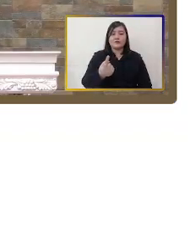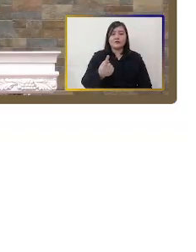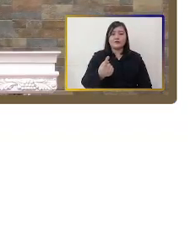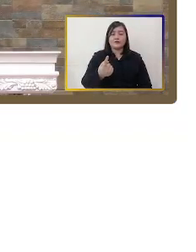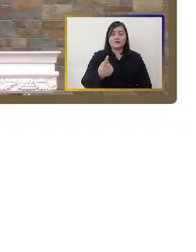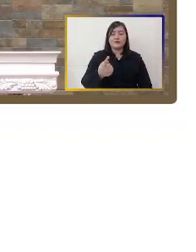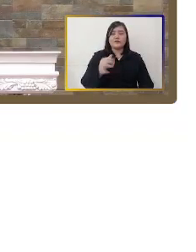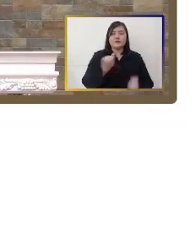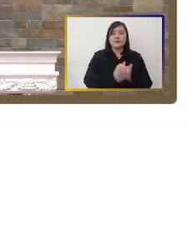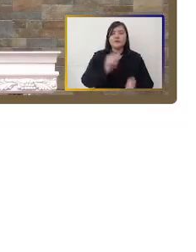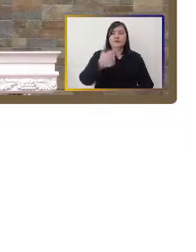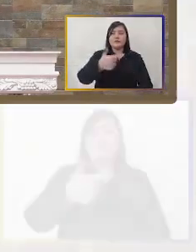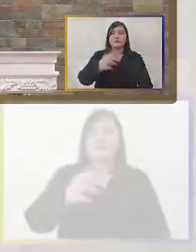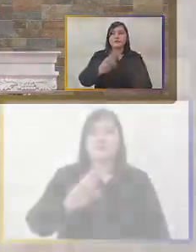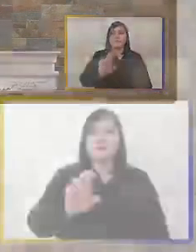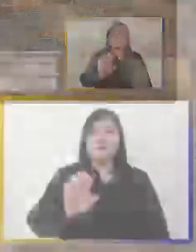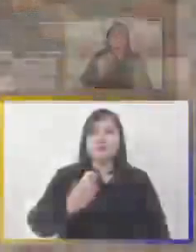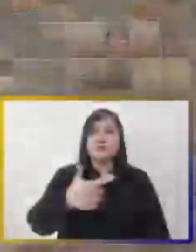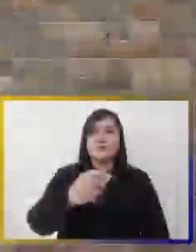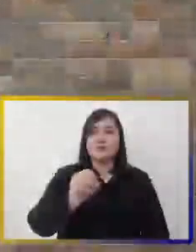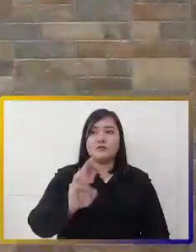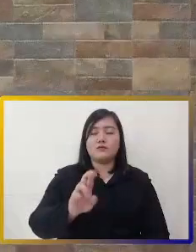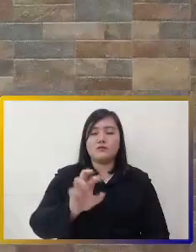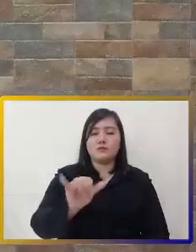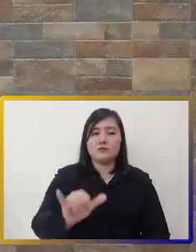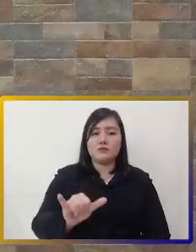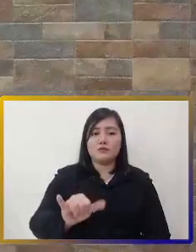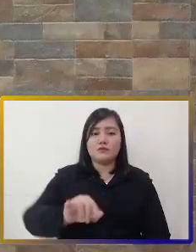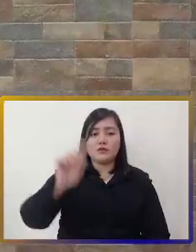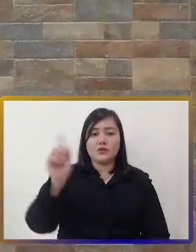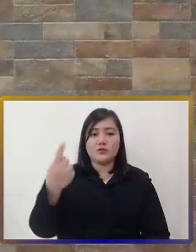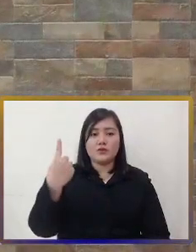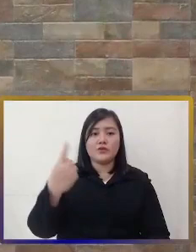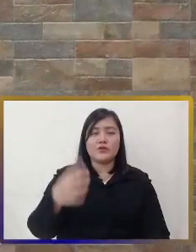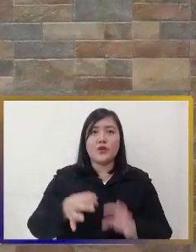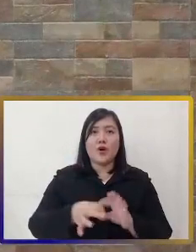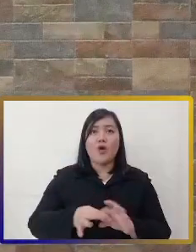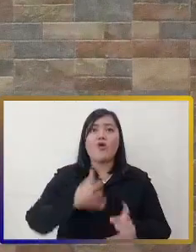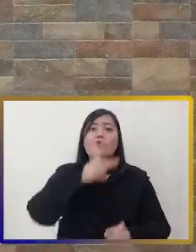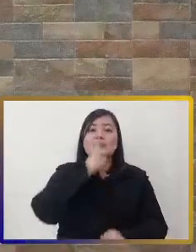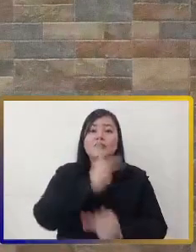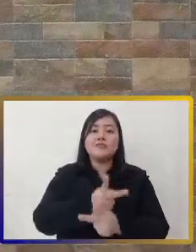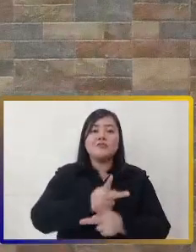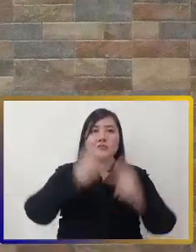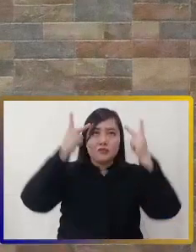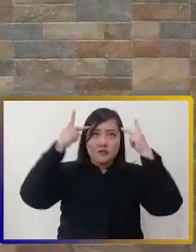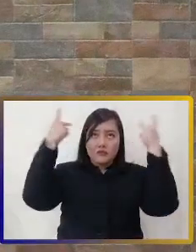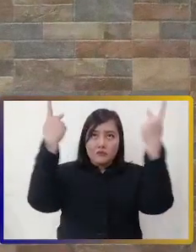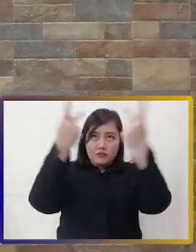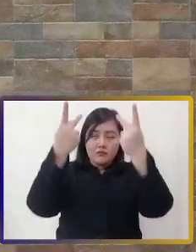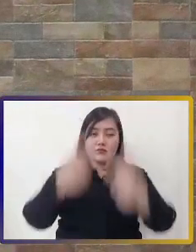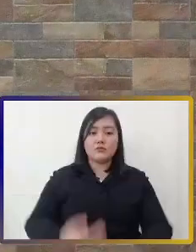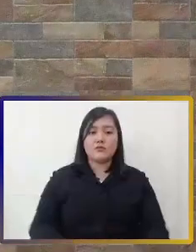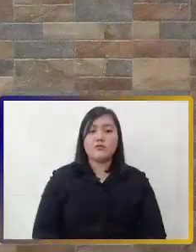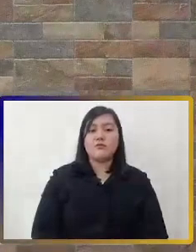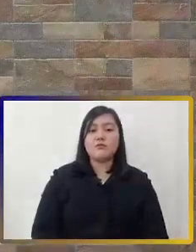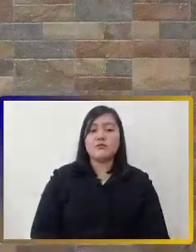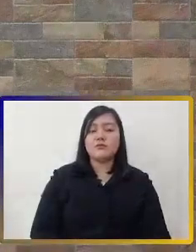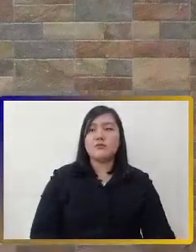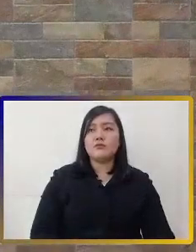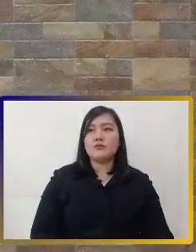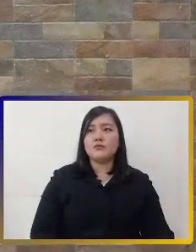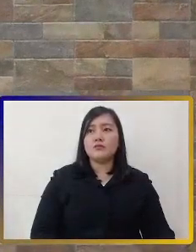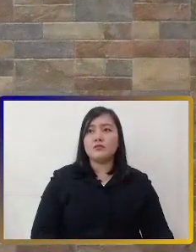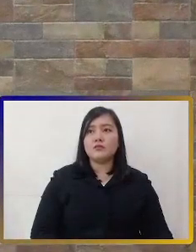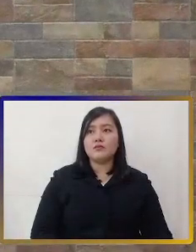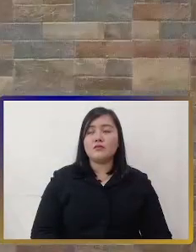Great was the first of the proper popes. Okay? He was the first of the proper